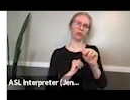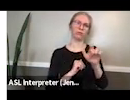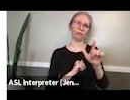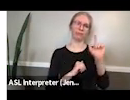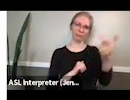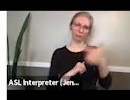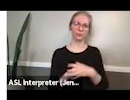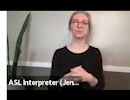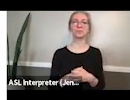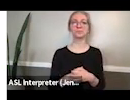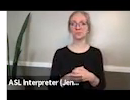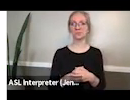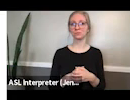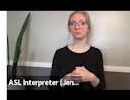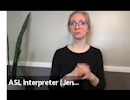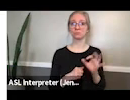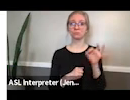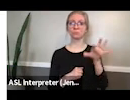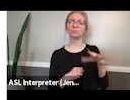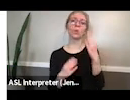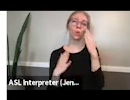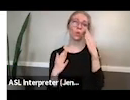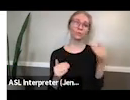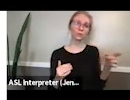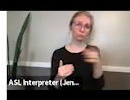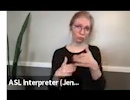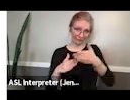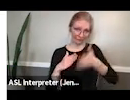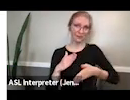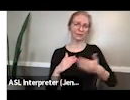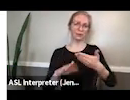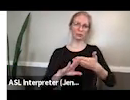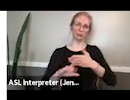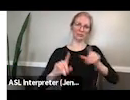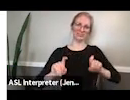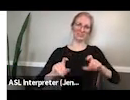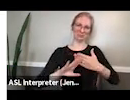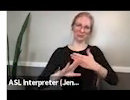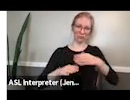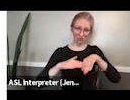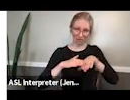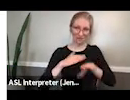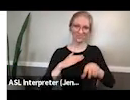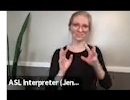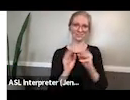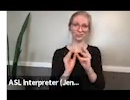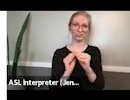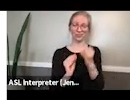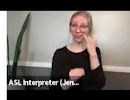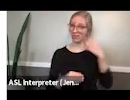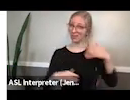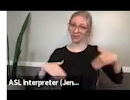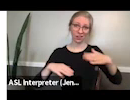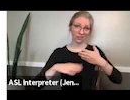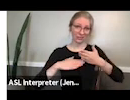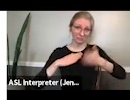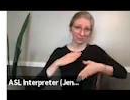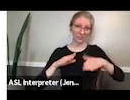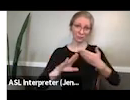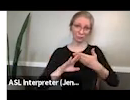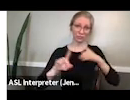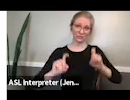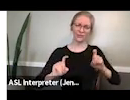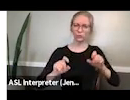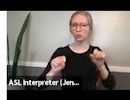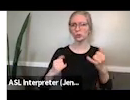Let's see, another quick note. I hope all of you completed the pre-test before coming into the session. If not, you can probably now do it quickly